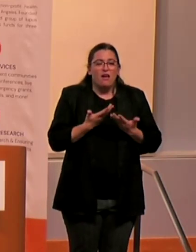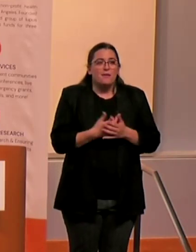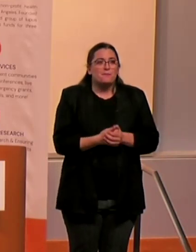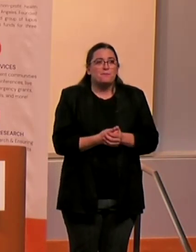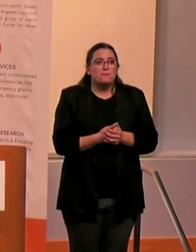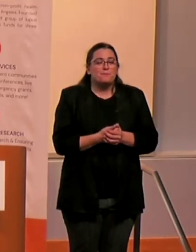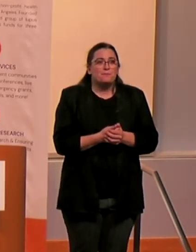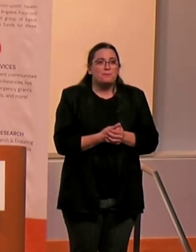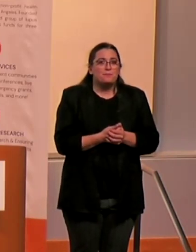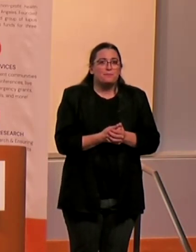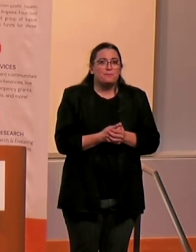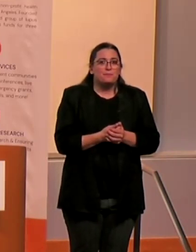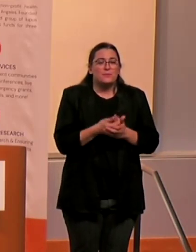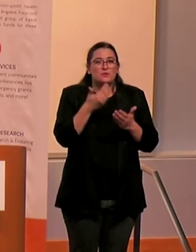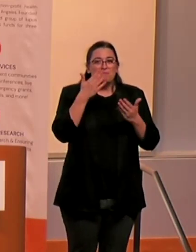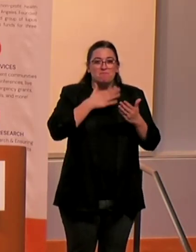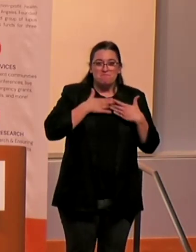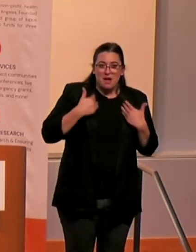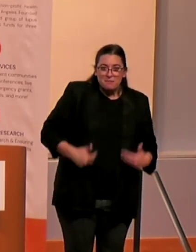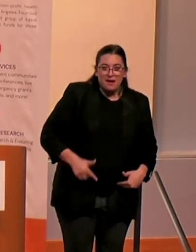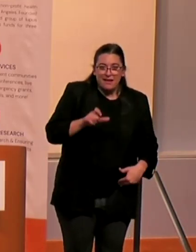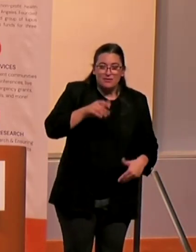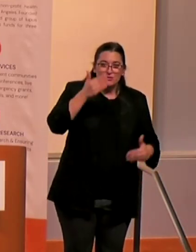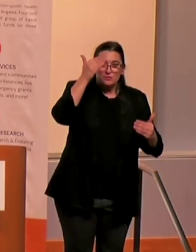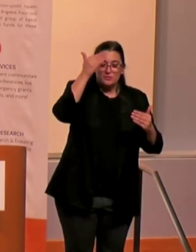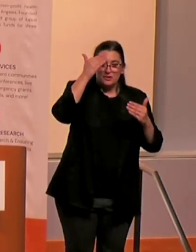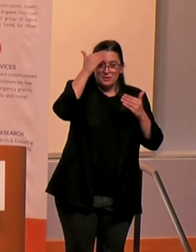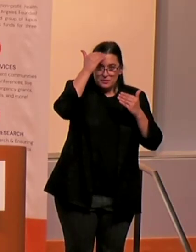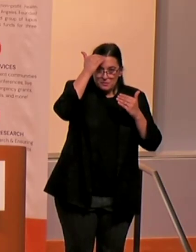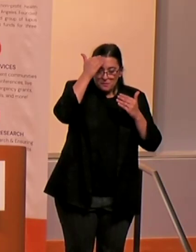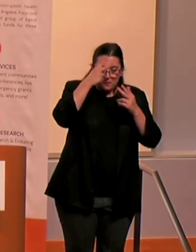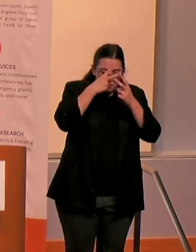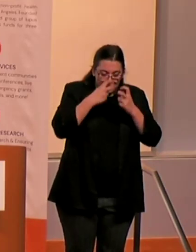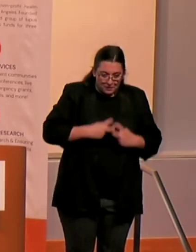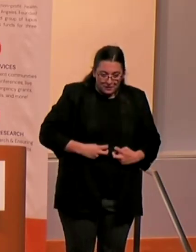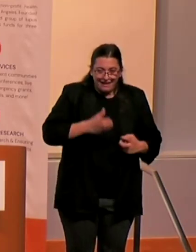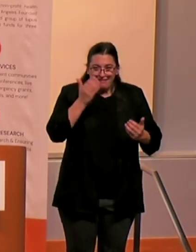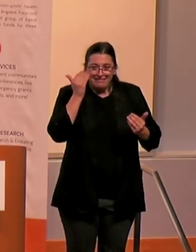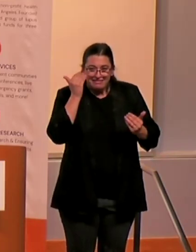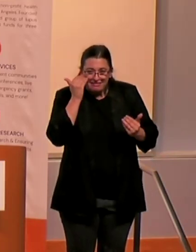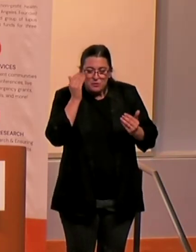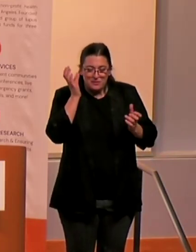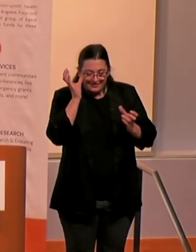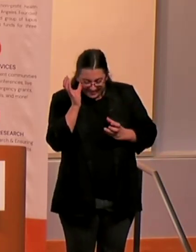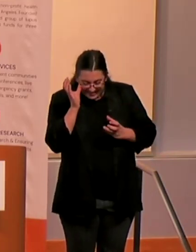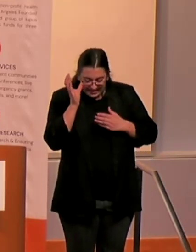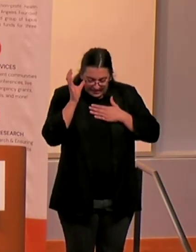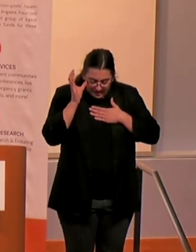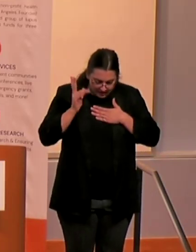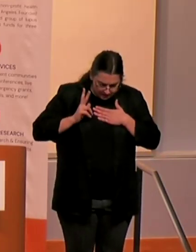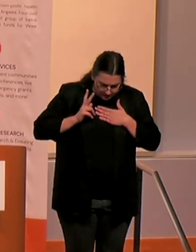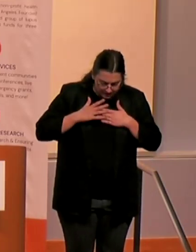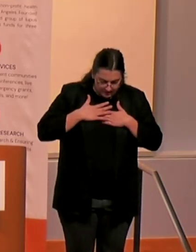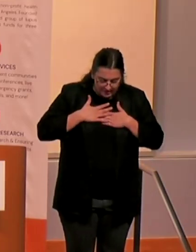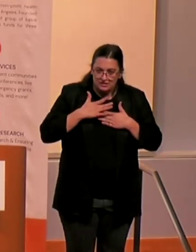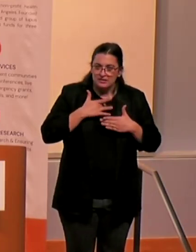knowing and listening to my body. I think that's gotten better over the years. It's more clear to me.